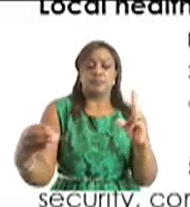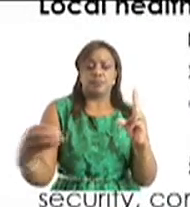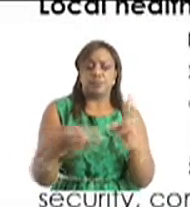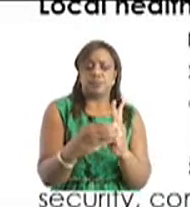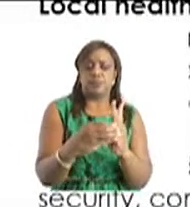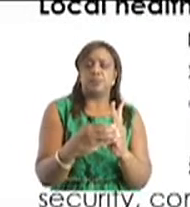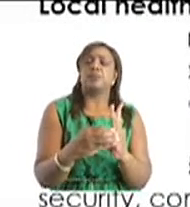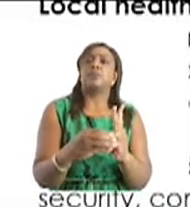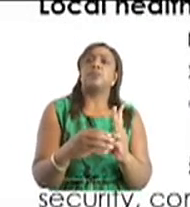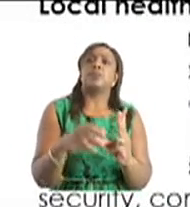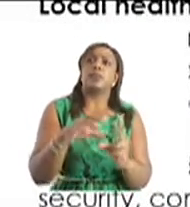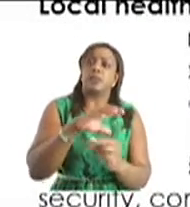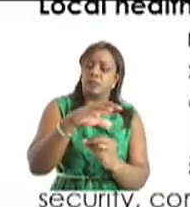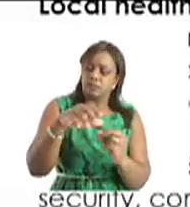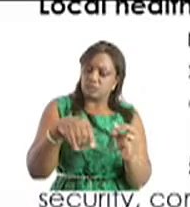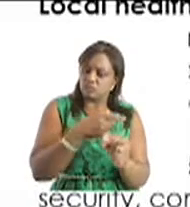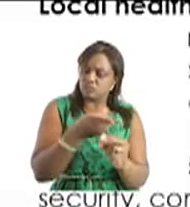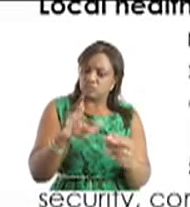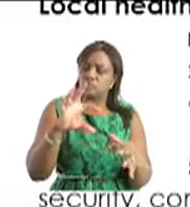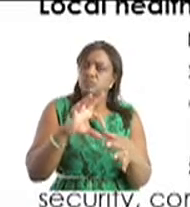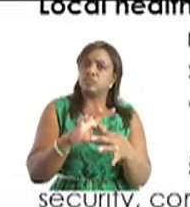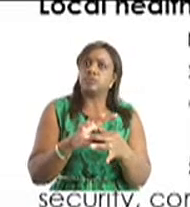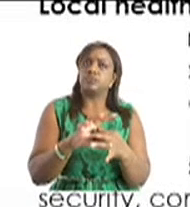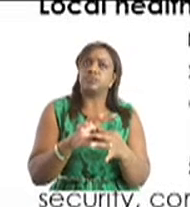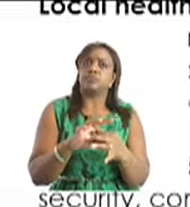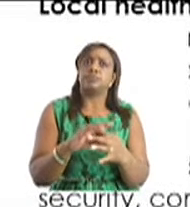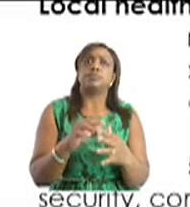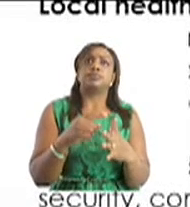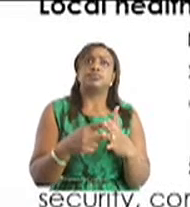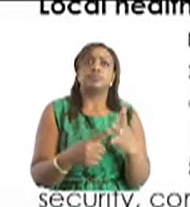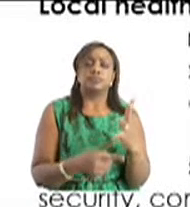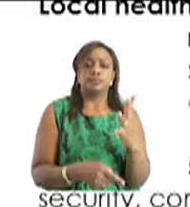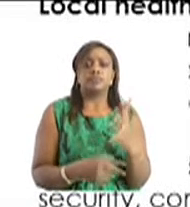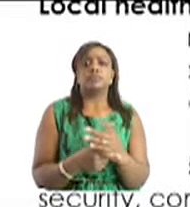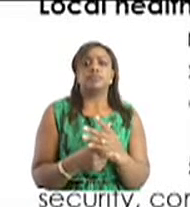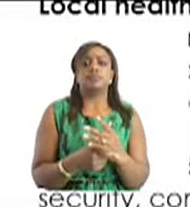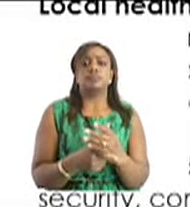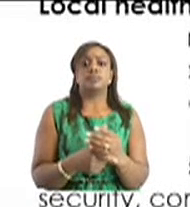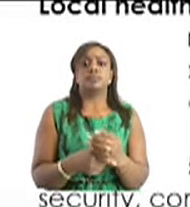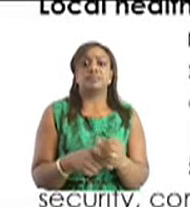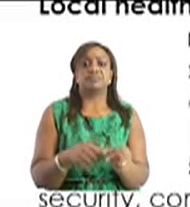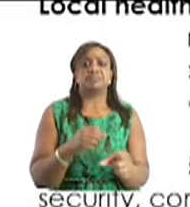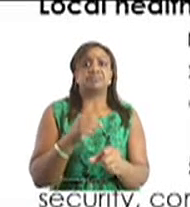the health of people at home. Right. The first one is the common one.